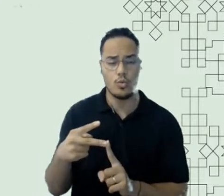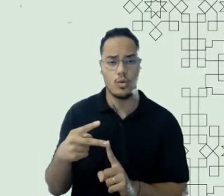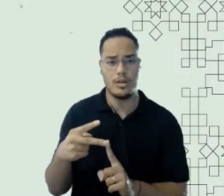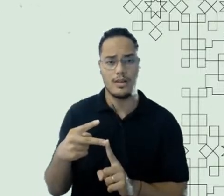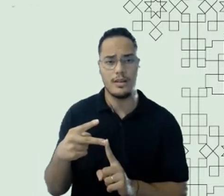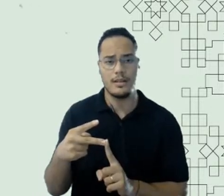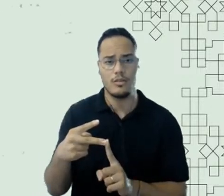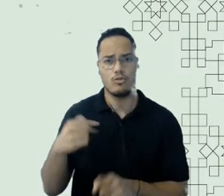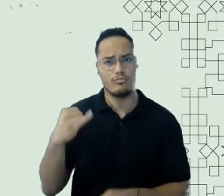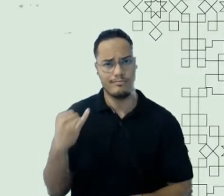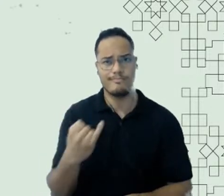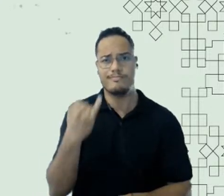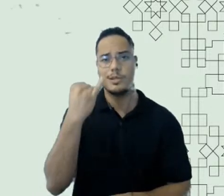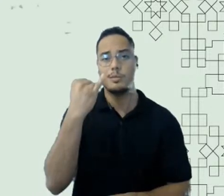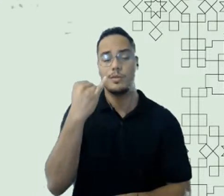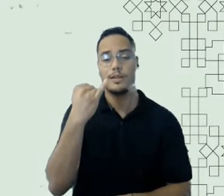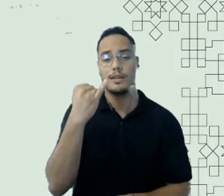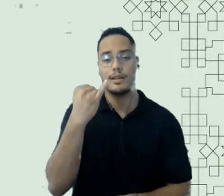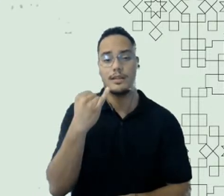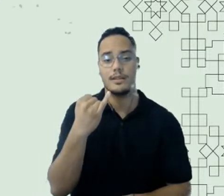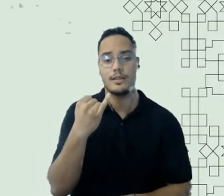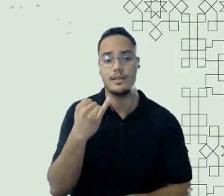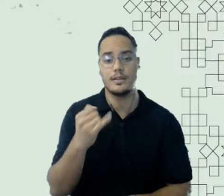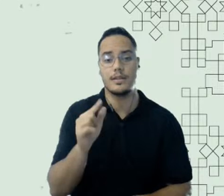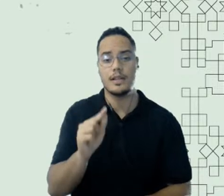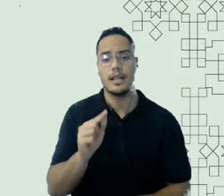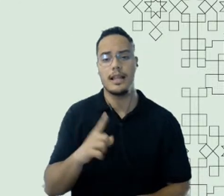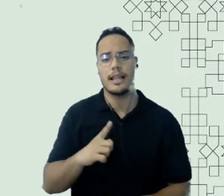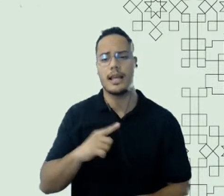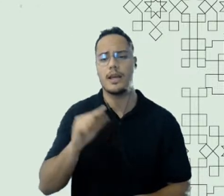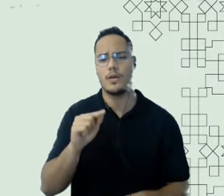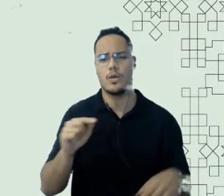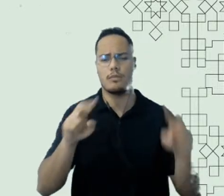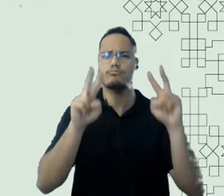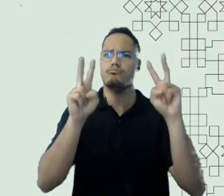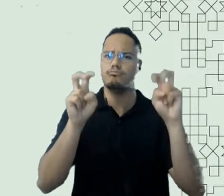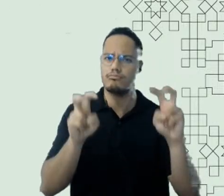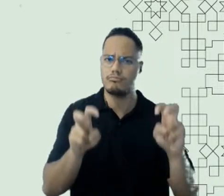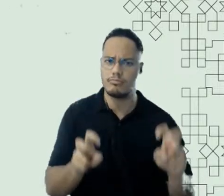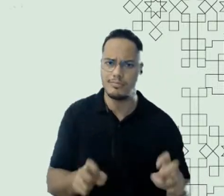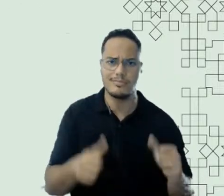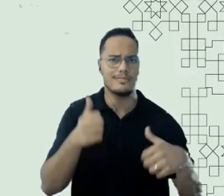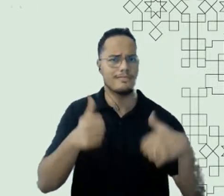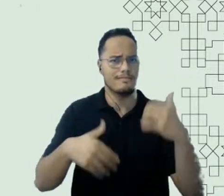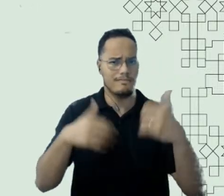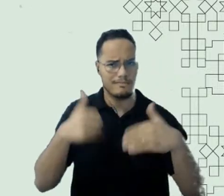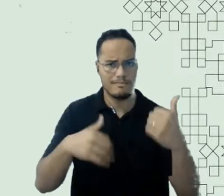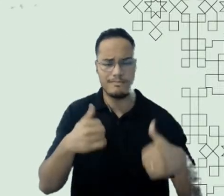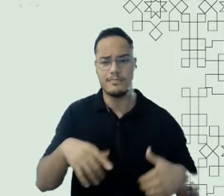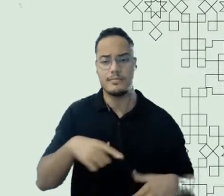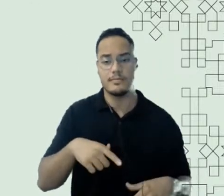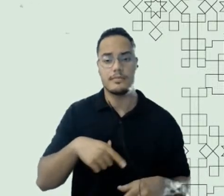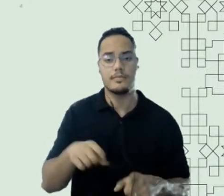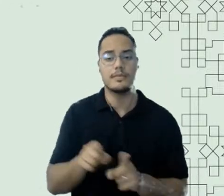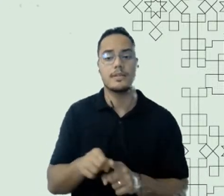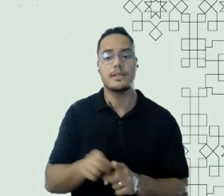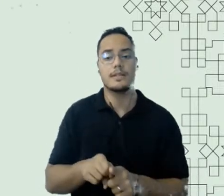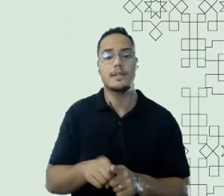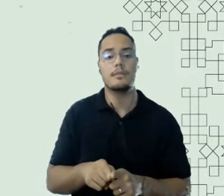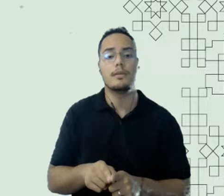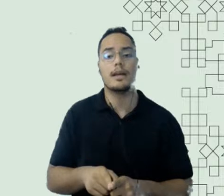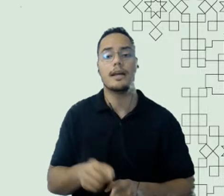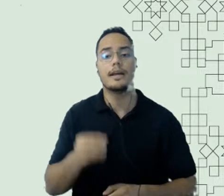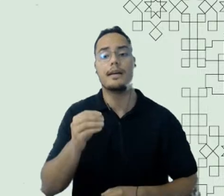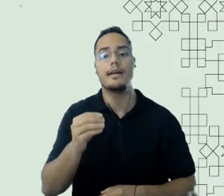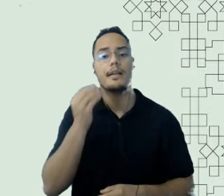addressing several issues and trying to just address the regime of copyright